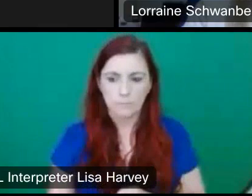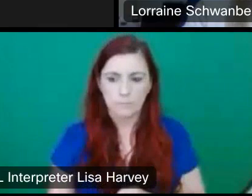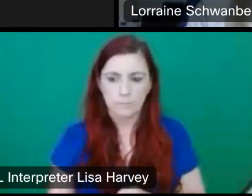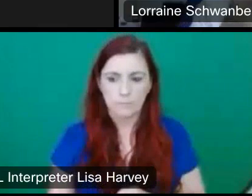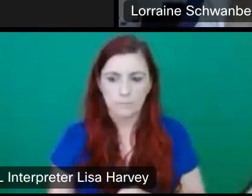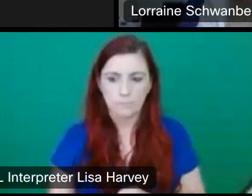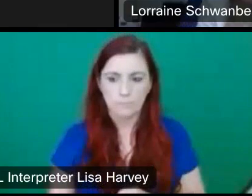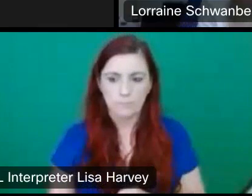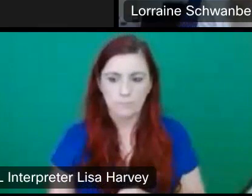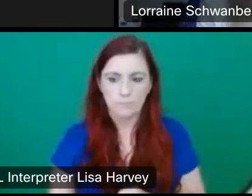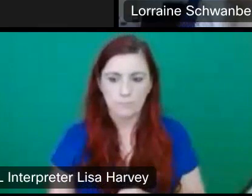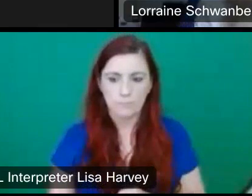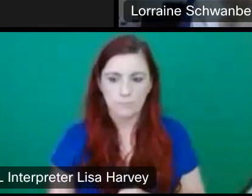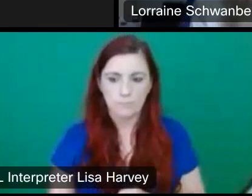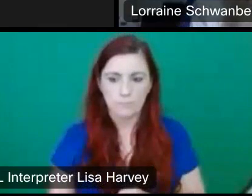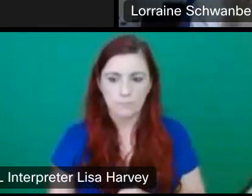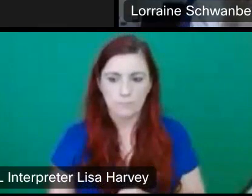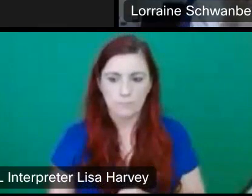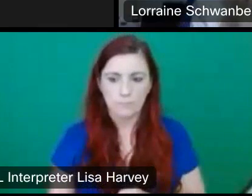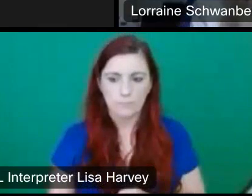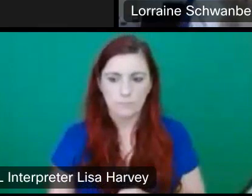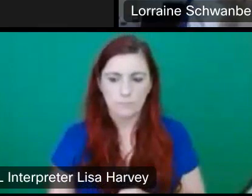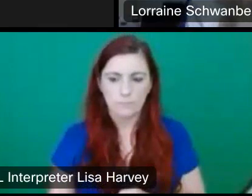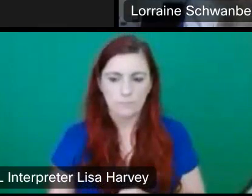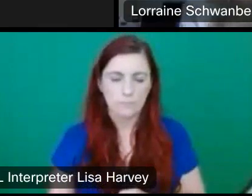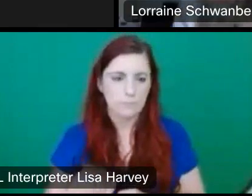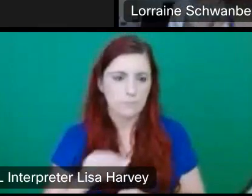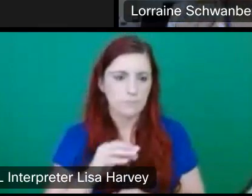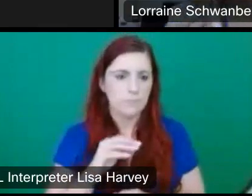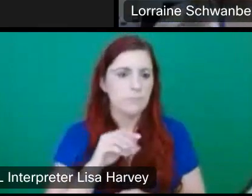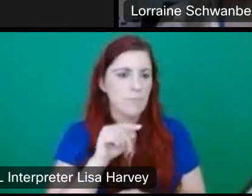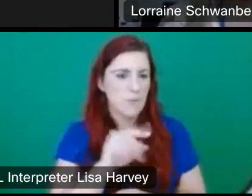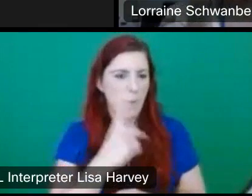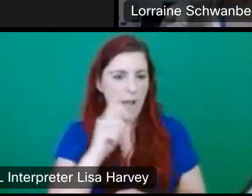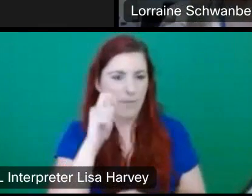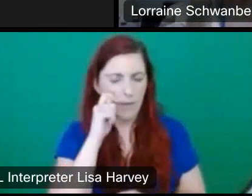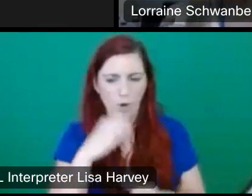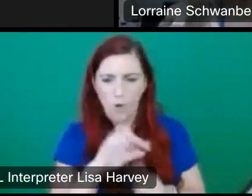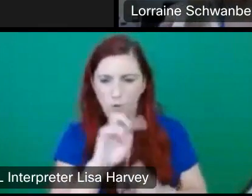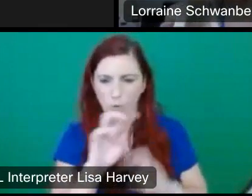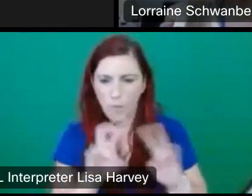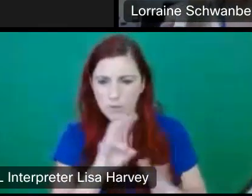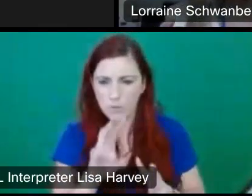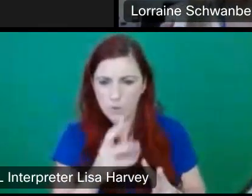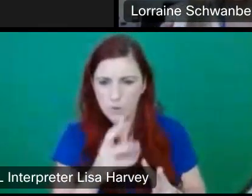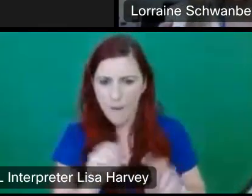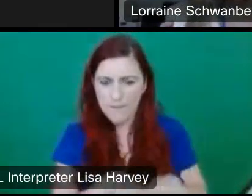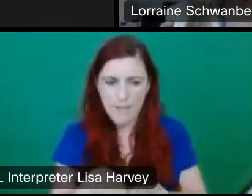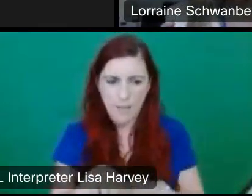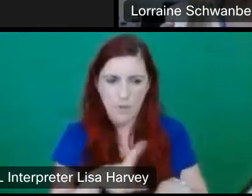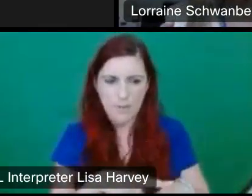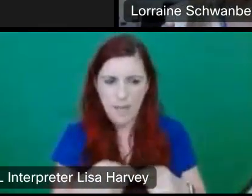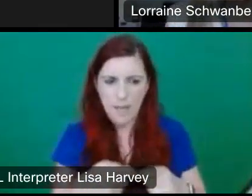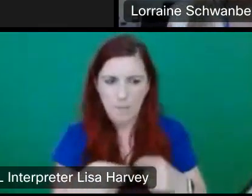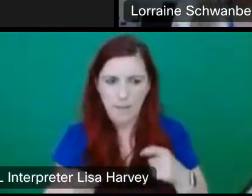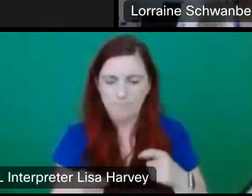Yeah, it will be done as soon as possible. I think the original question was, is there a standard kind of timeline?